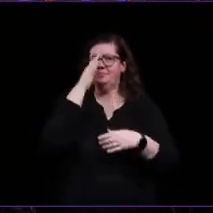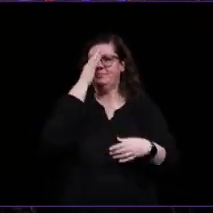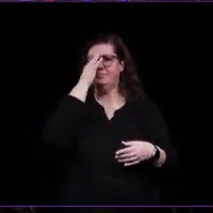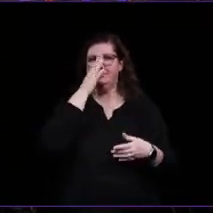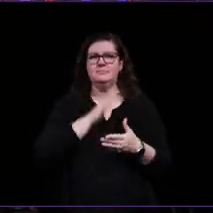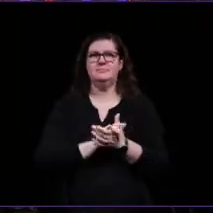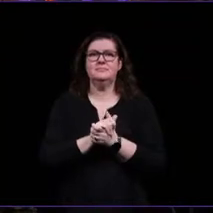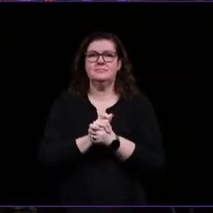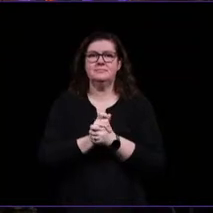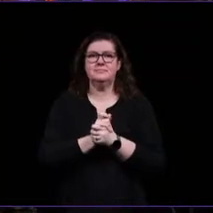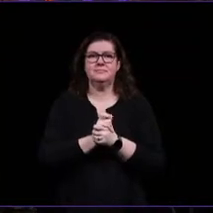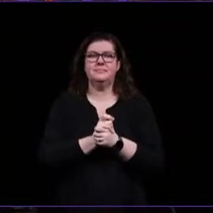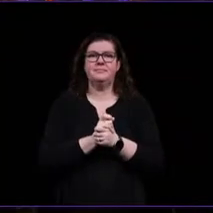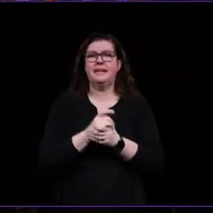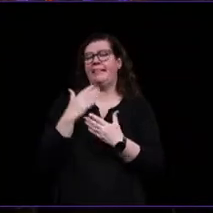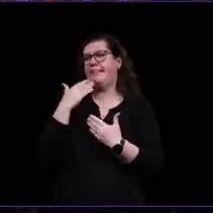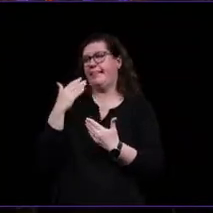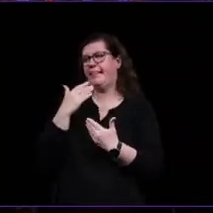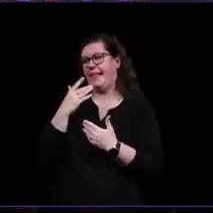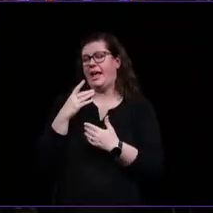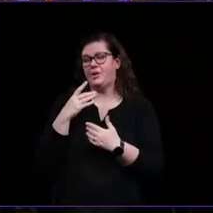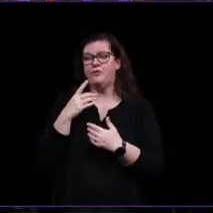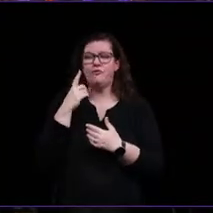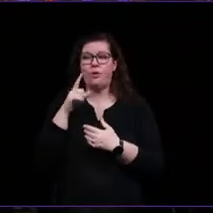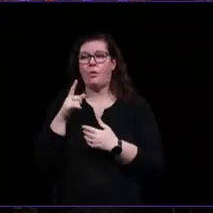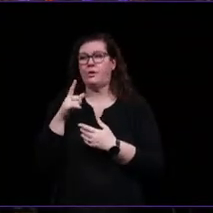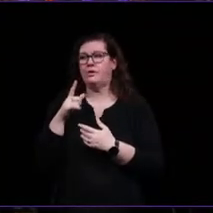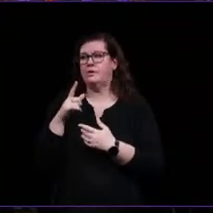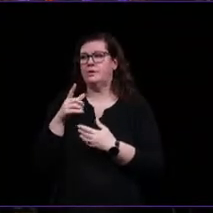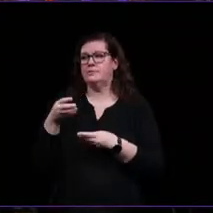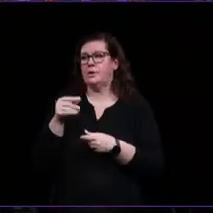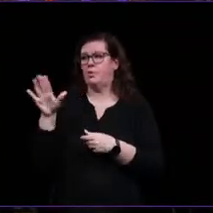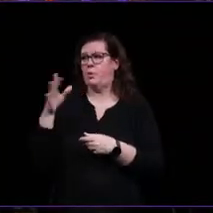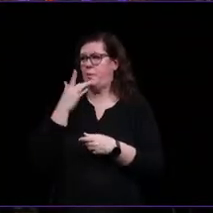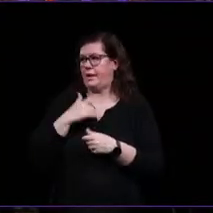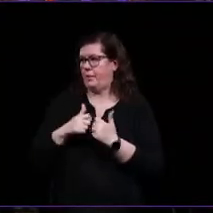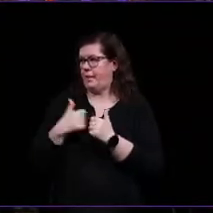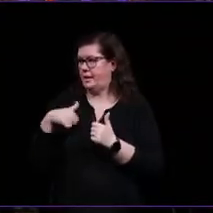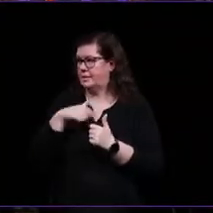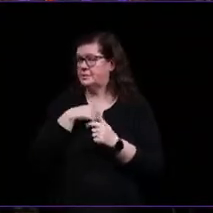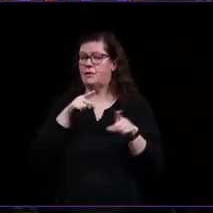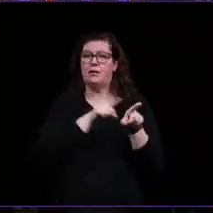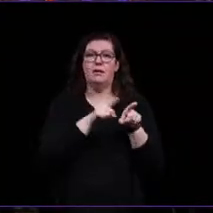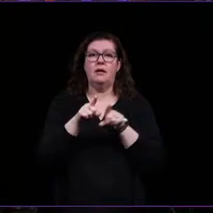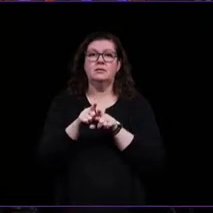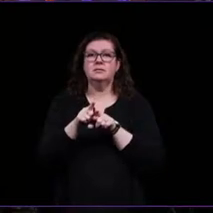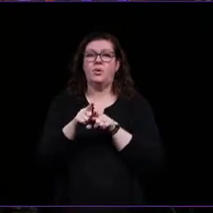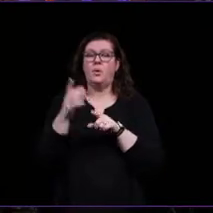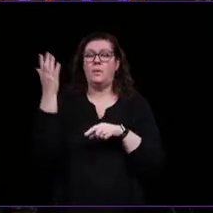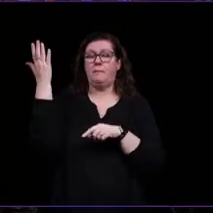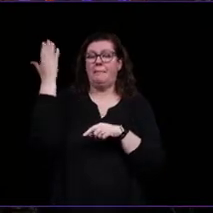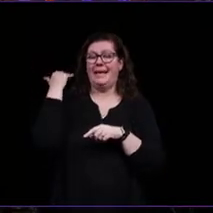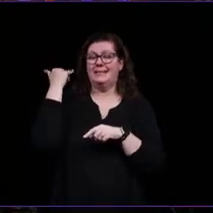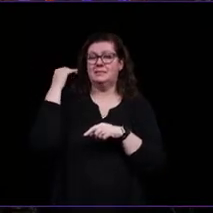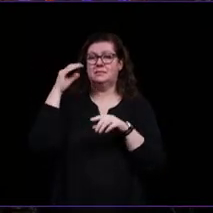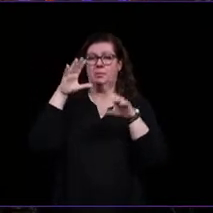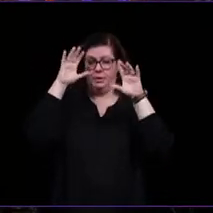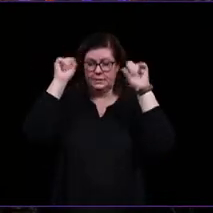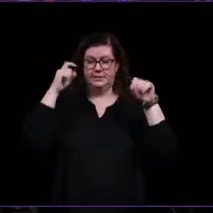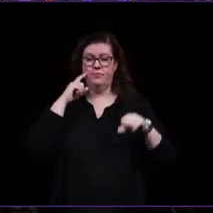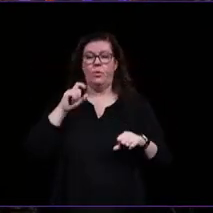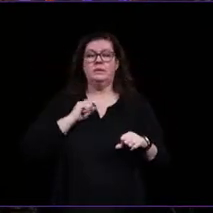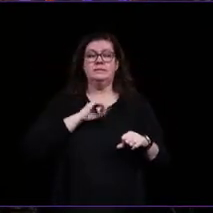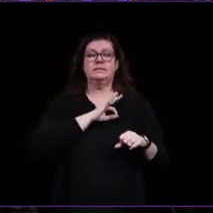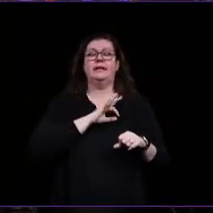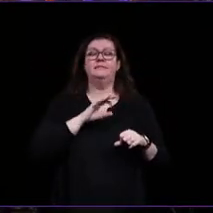Thank you, Dr. Vernon. Thank you, Dr. Vernon, for spending your day with us. We also have Ms. C.J. Smith, past president of the Staff Senate, and